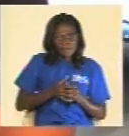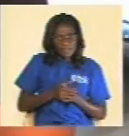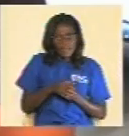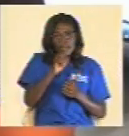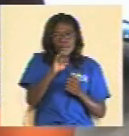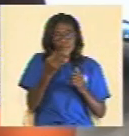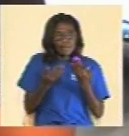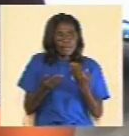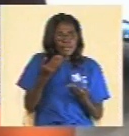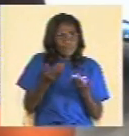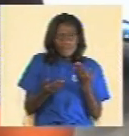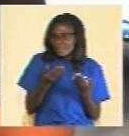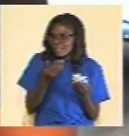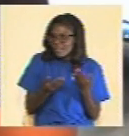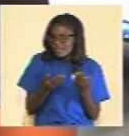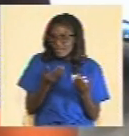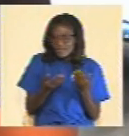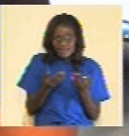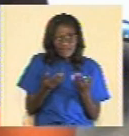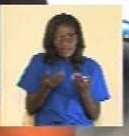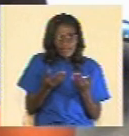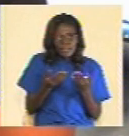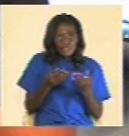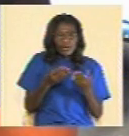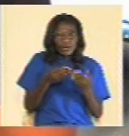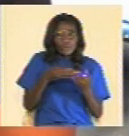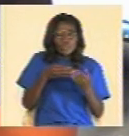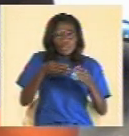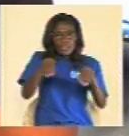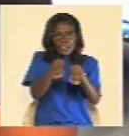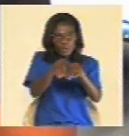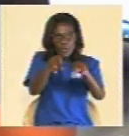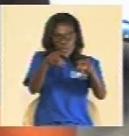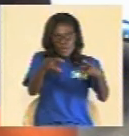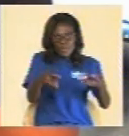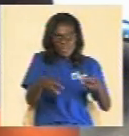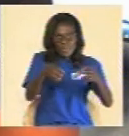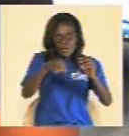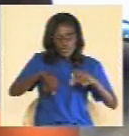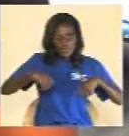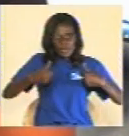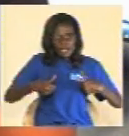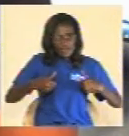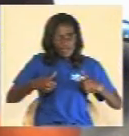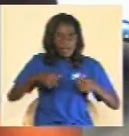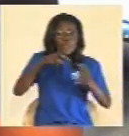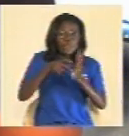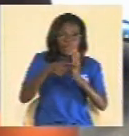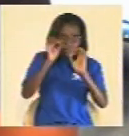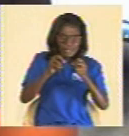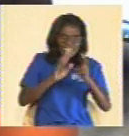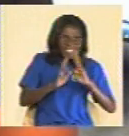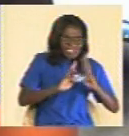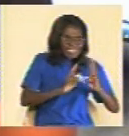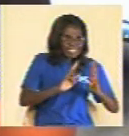when they held meetings, talk about this, especially when it is leprosy week. They have to discuss this in their